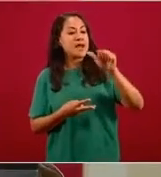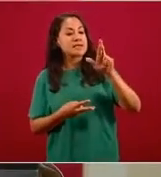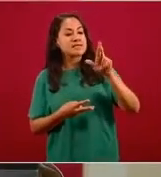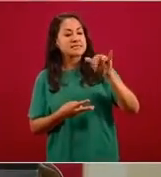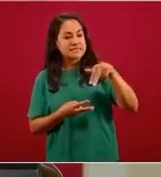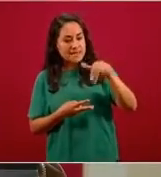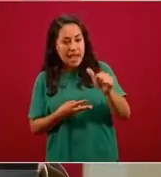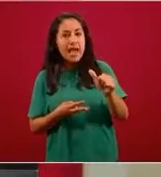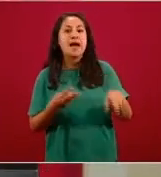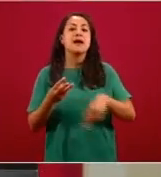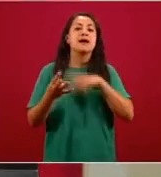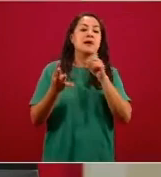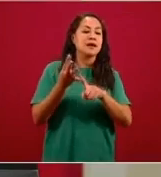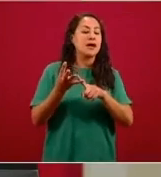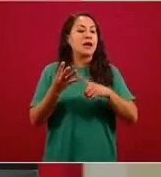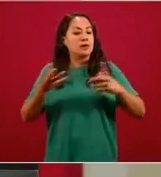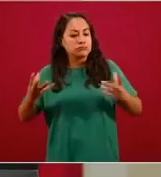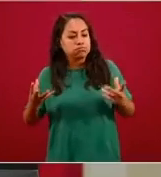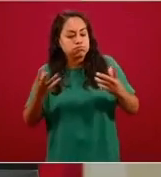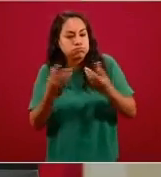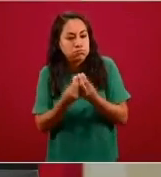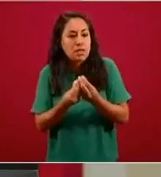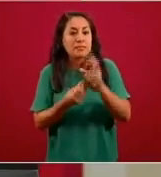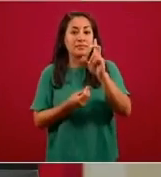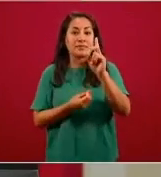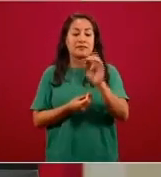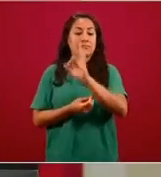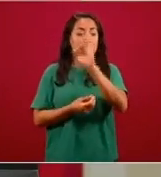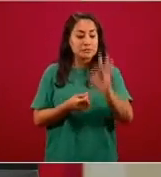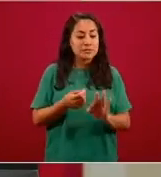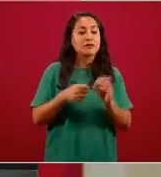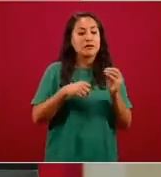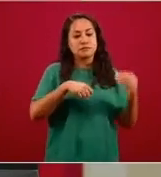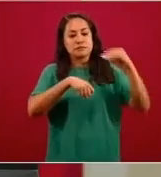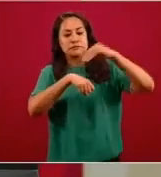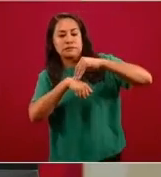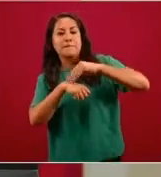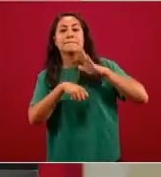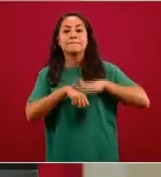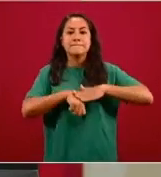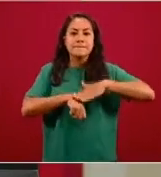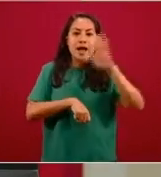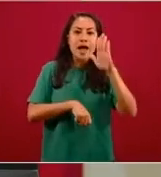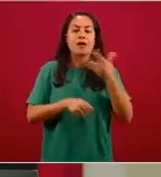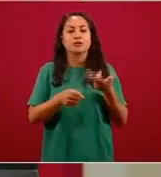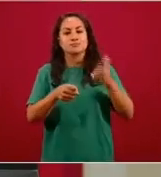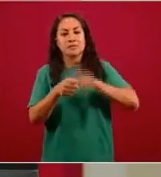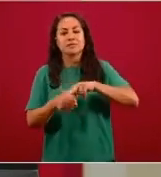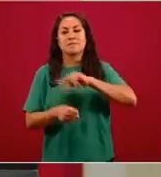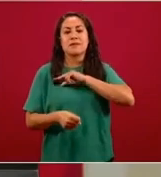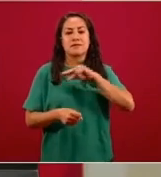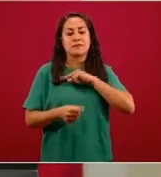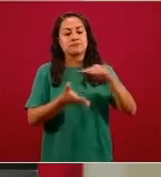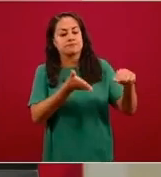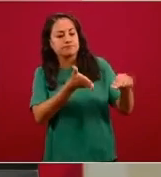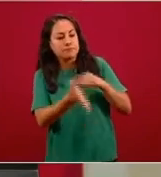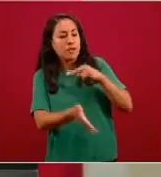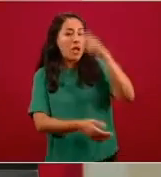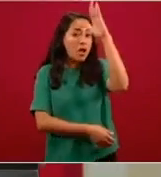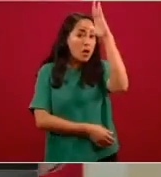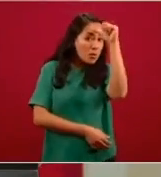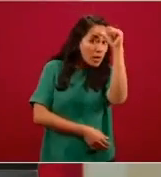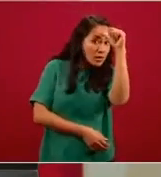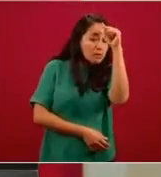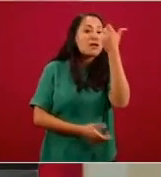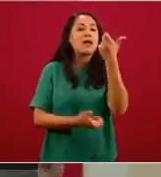with Sedena, and we incorporated 30% more capacity. And then we have the